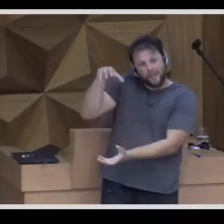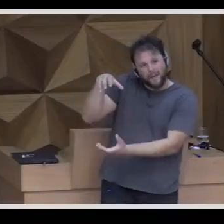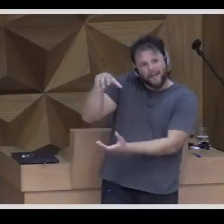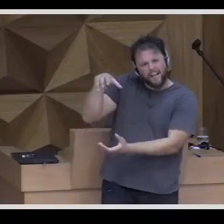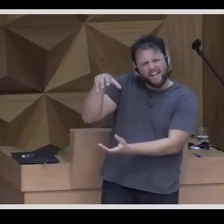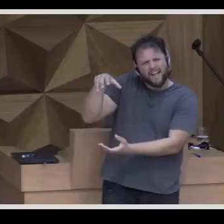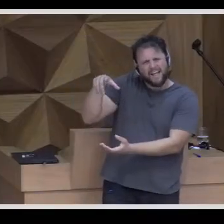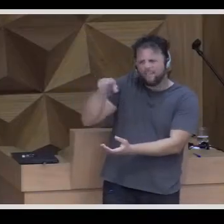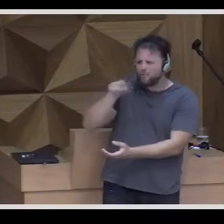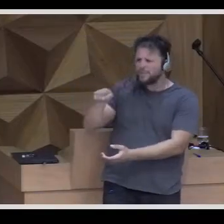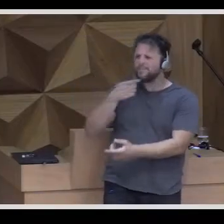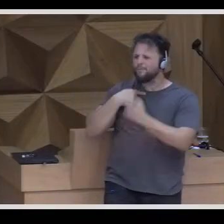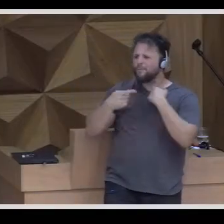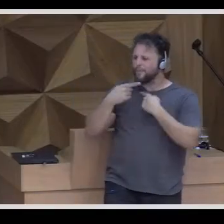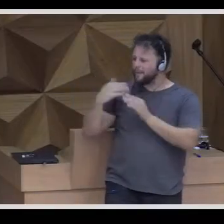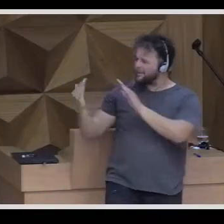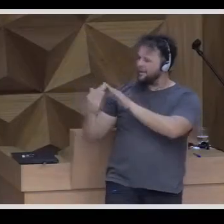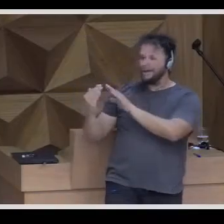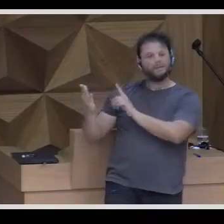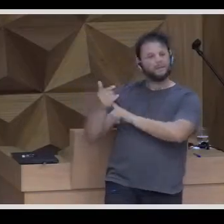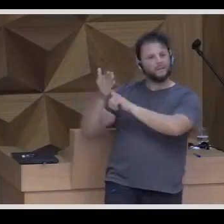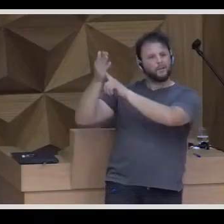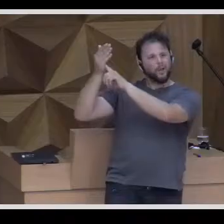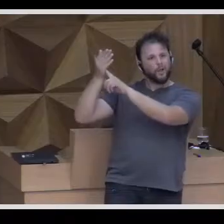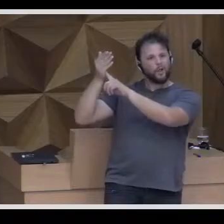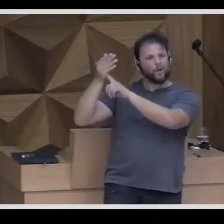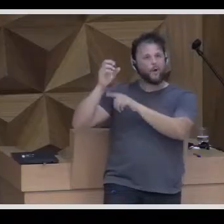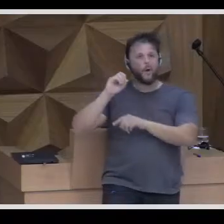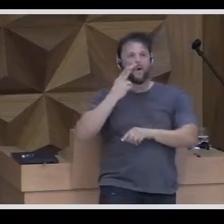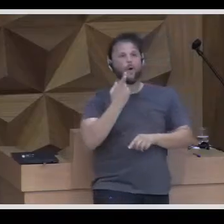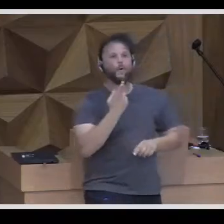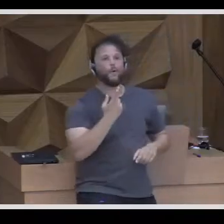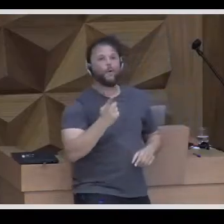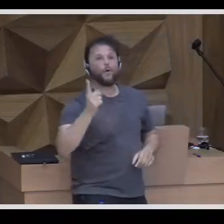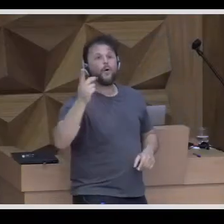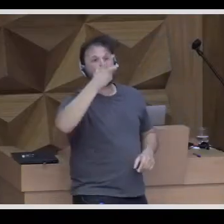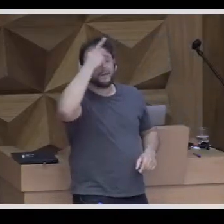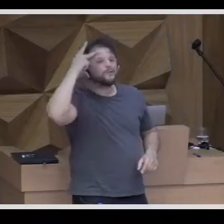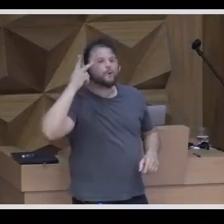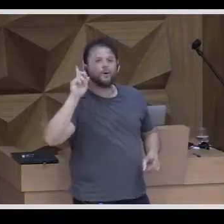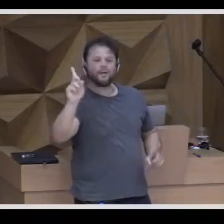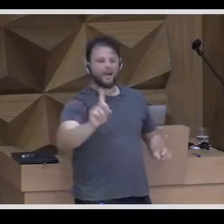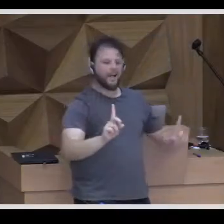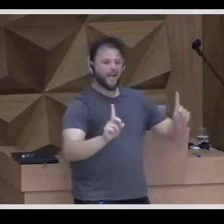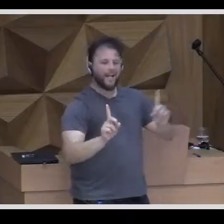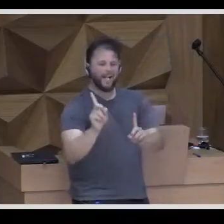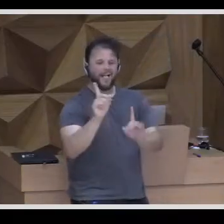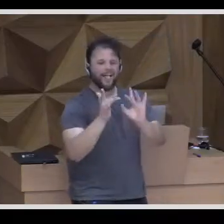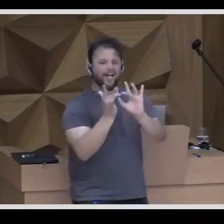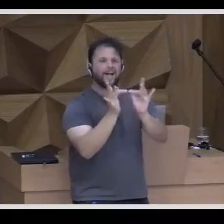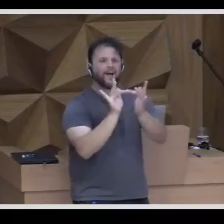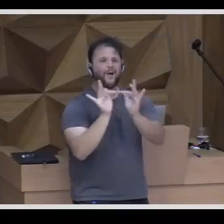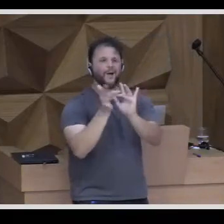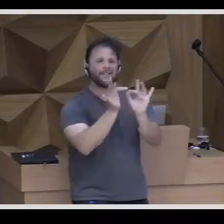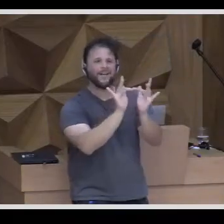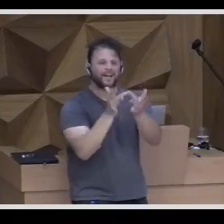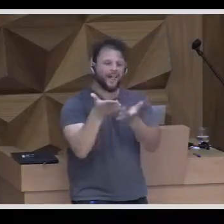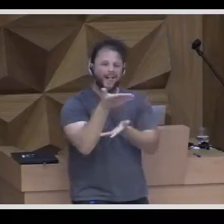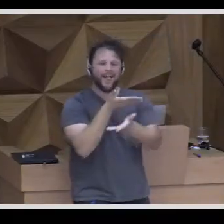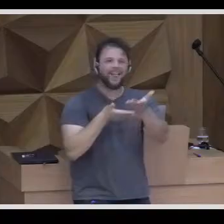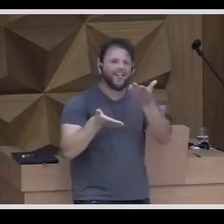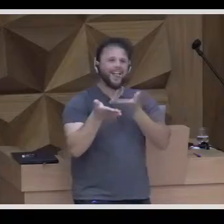human carers available to come and help them? And that what technology can do is to work